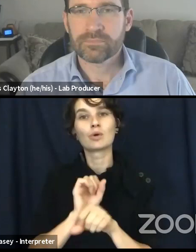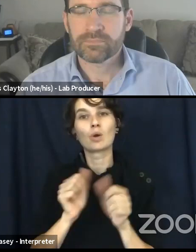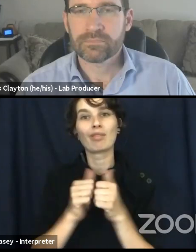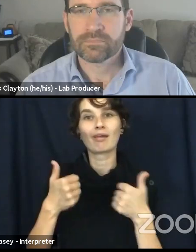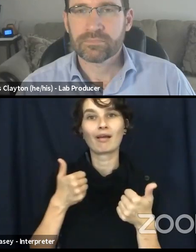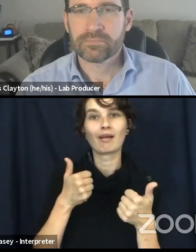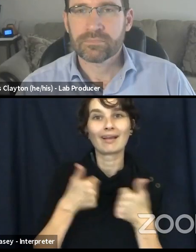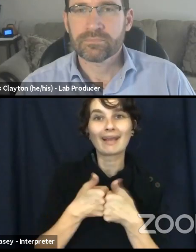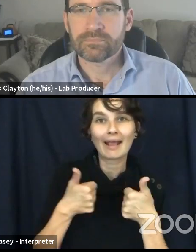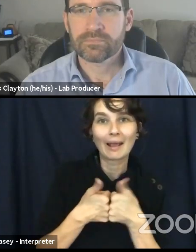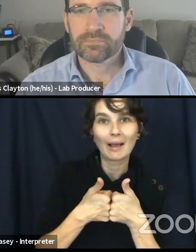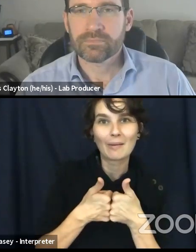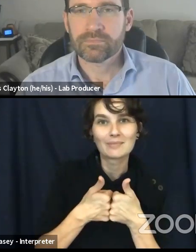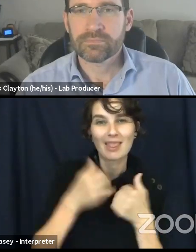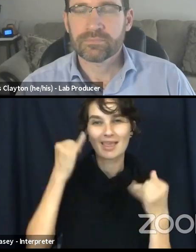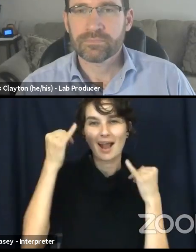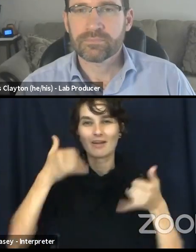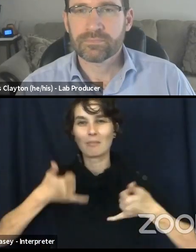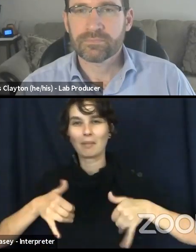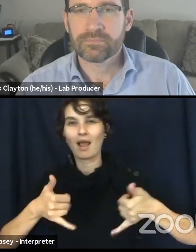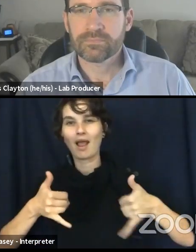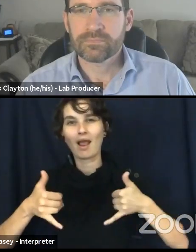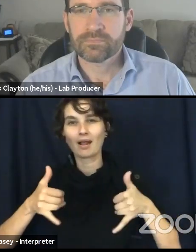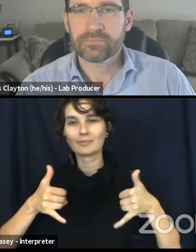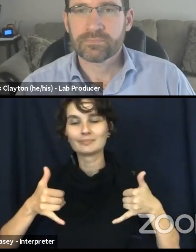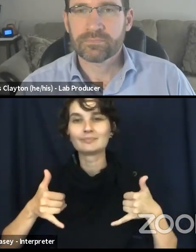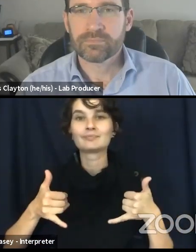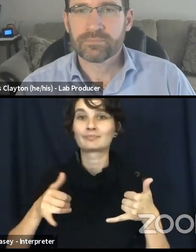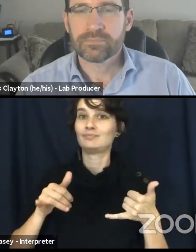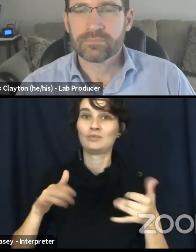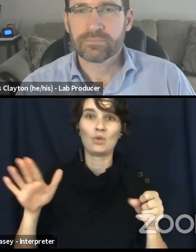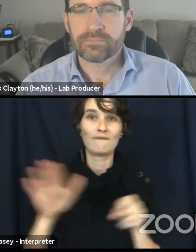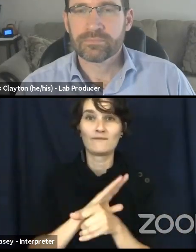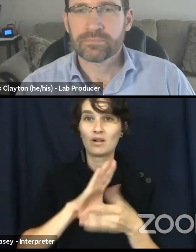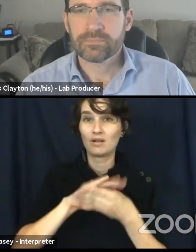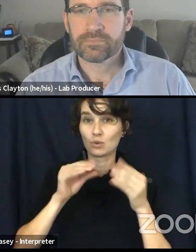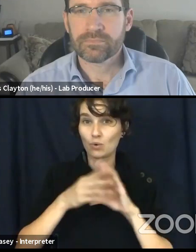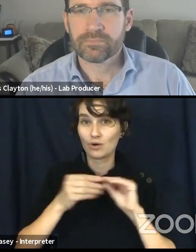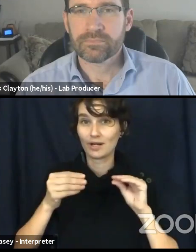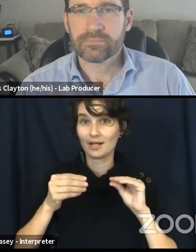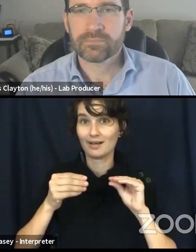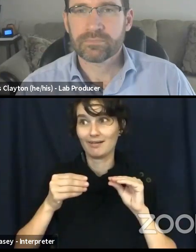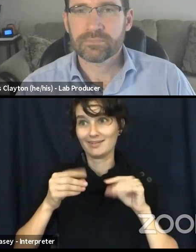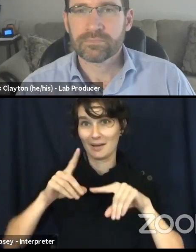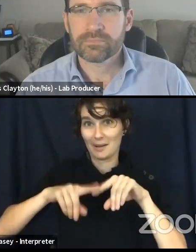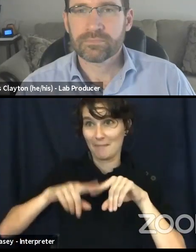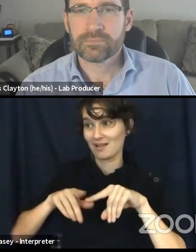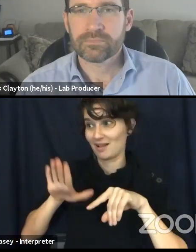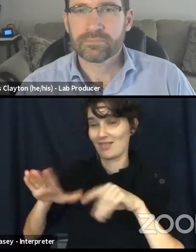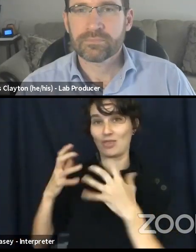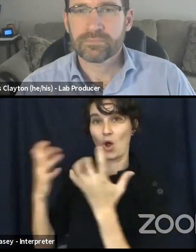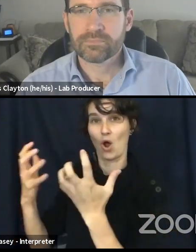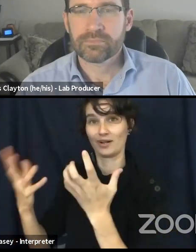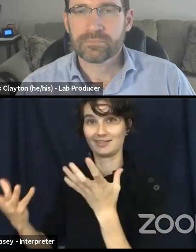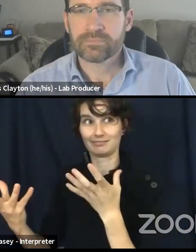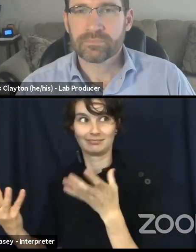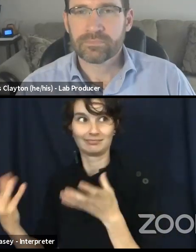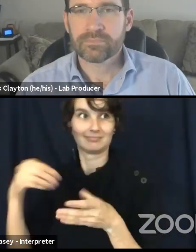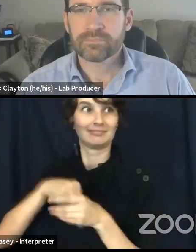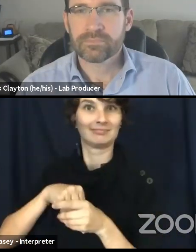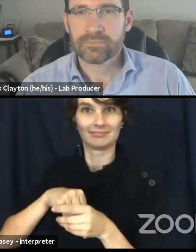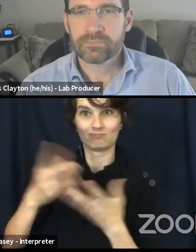of play. And in that case, the entire narrative is dependent on the participant's subjectivity and them showing up and the artist showing